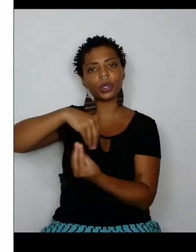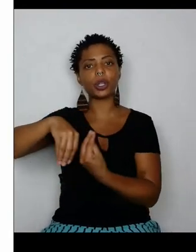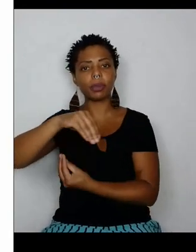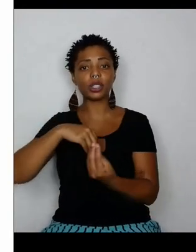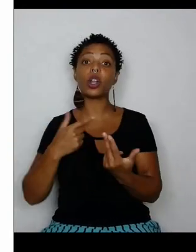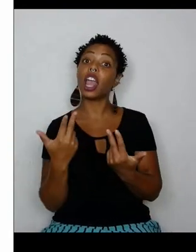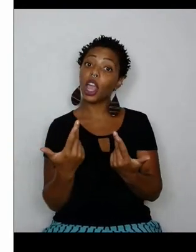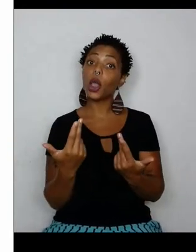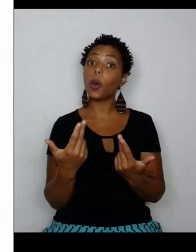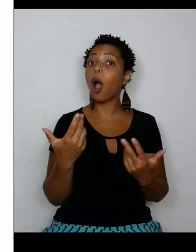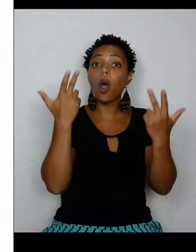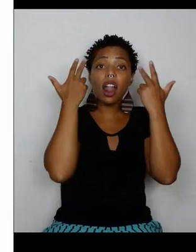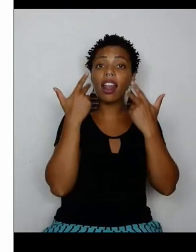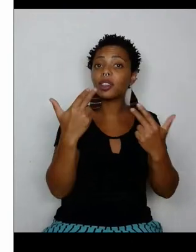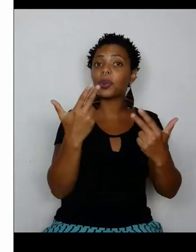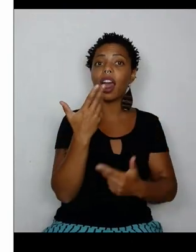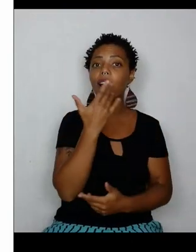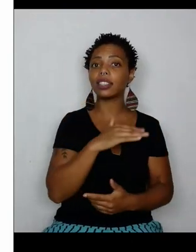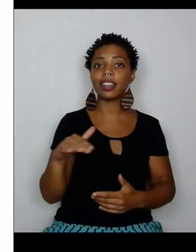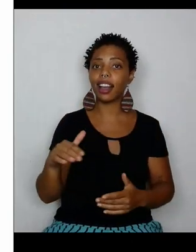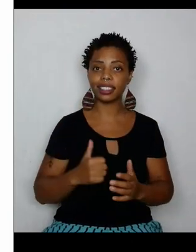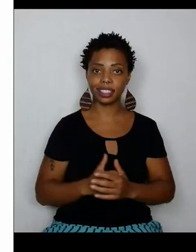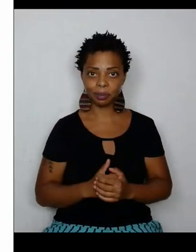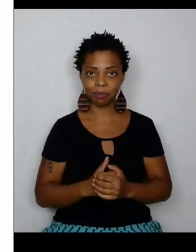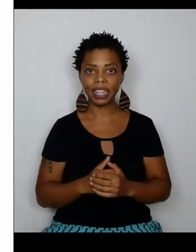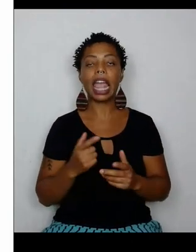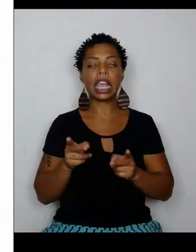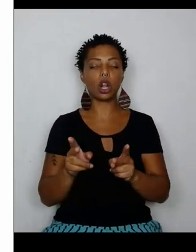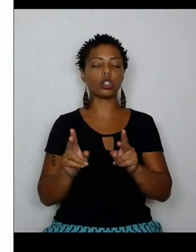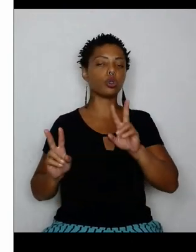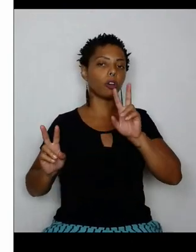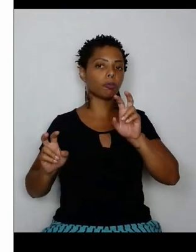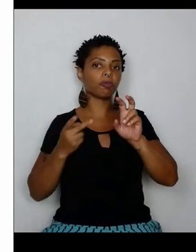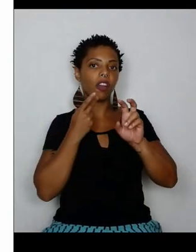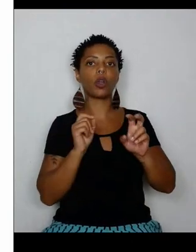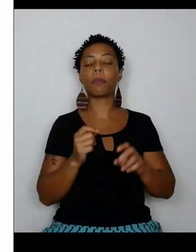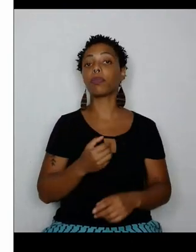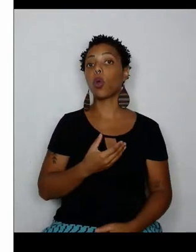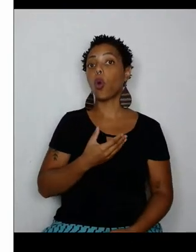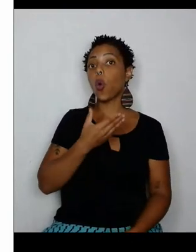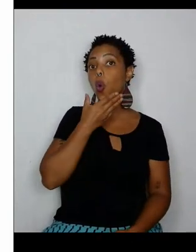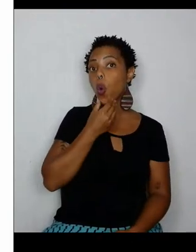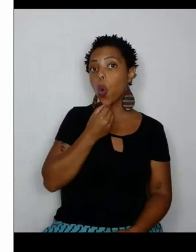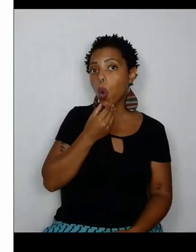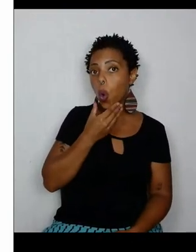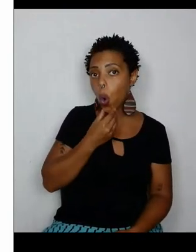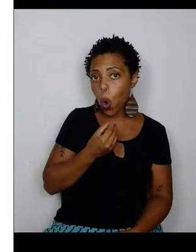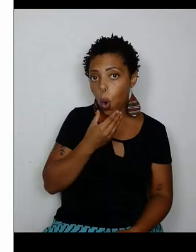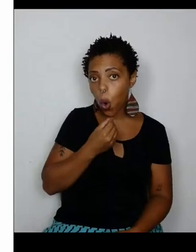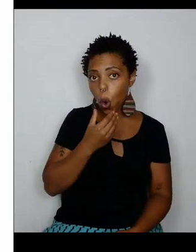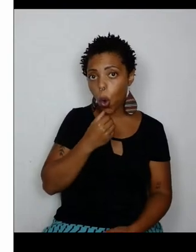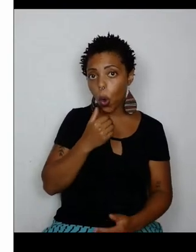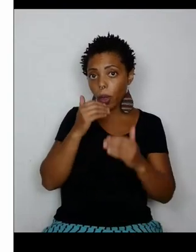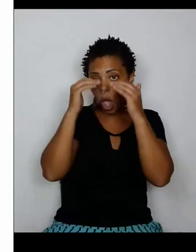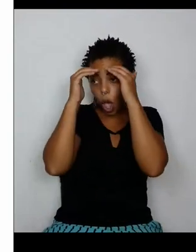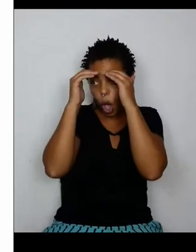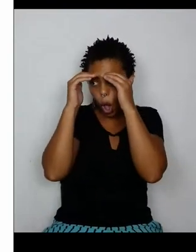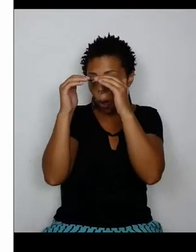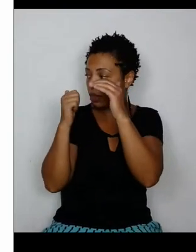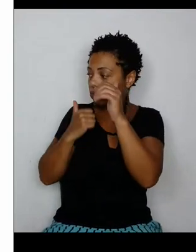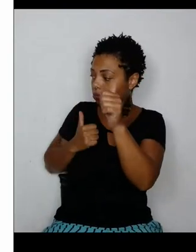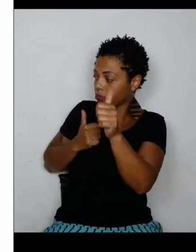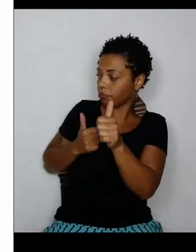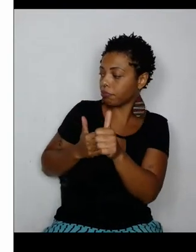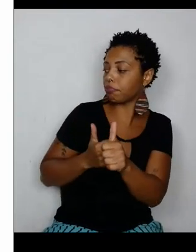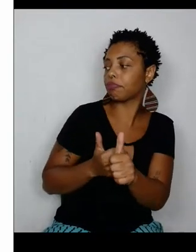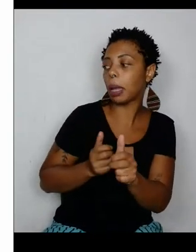continues man they say trails his double after him one remembers one's childhood does